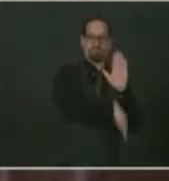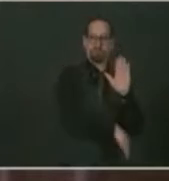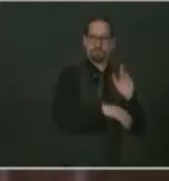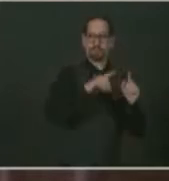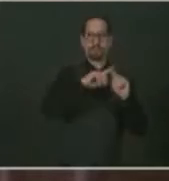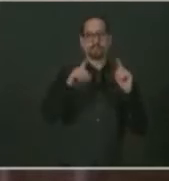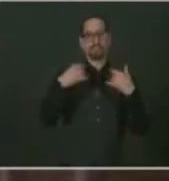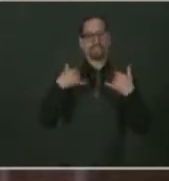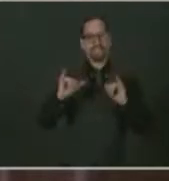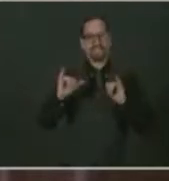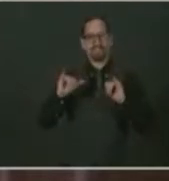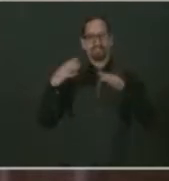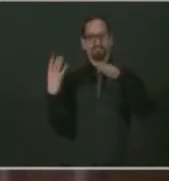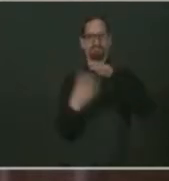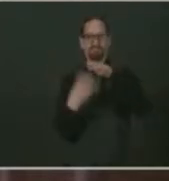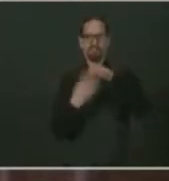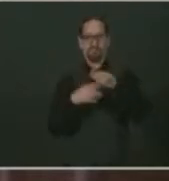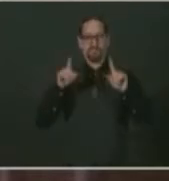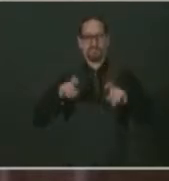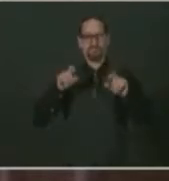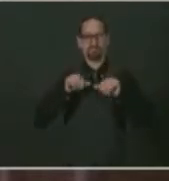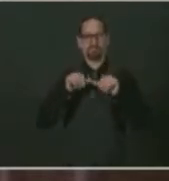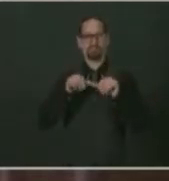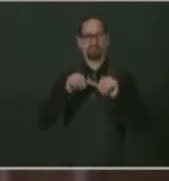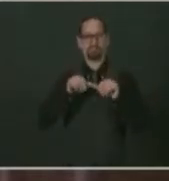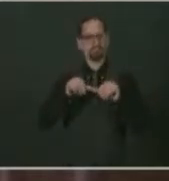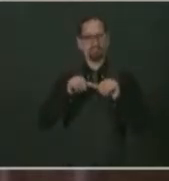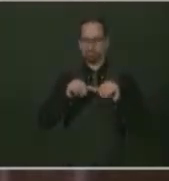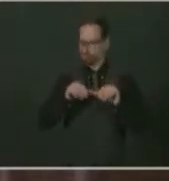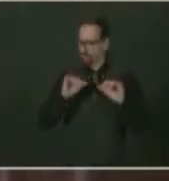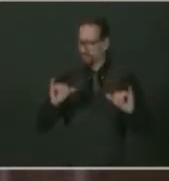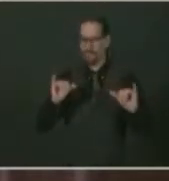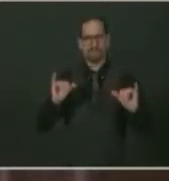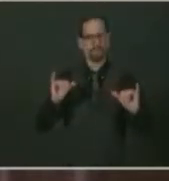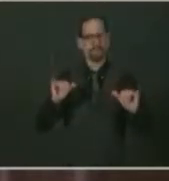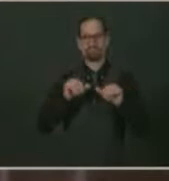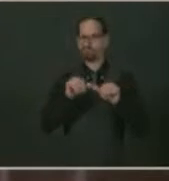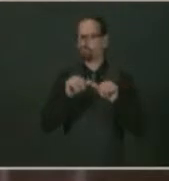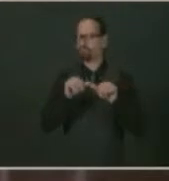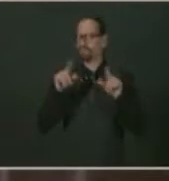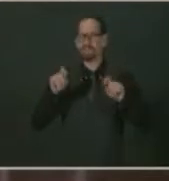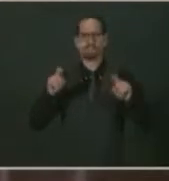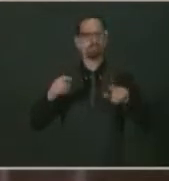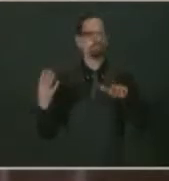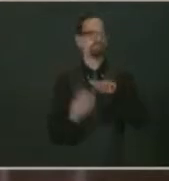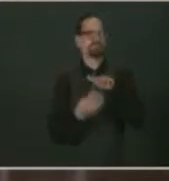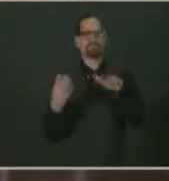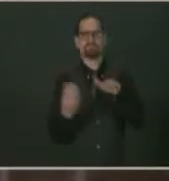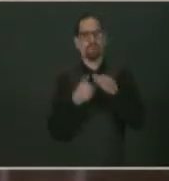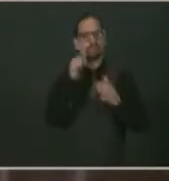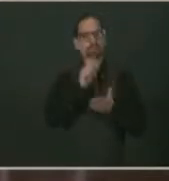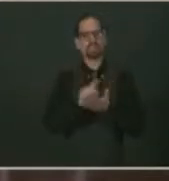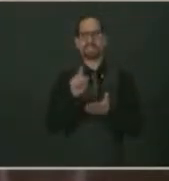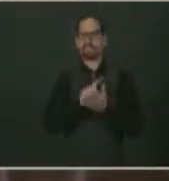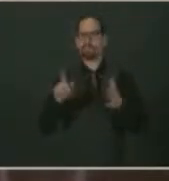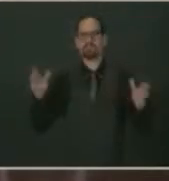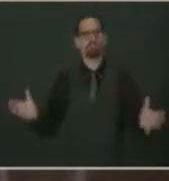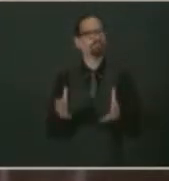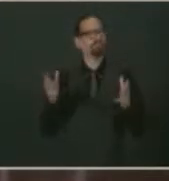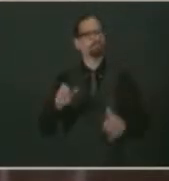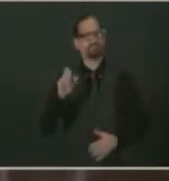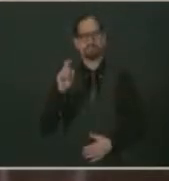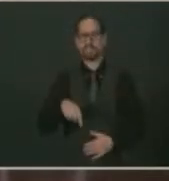into maintaining the demand for testing, really encouraging everyone here to every week get tested, has allowed us